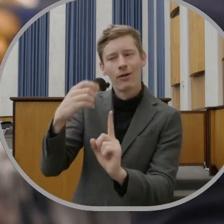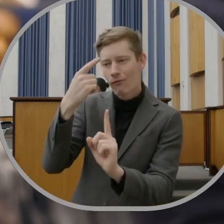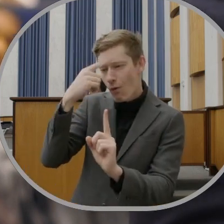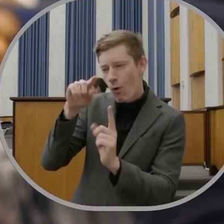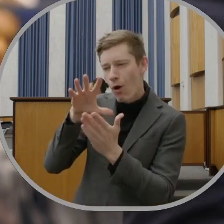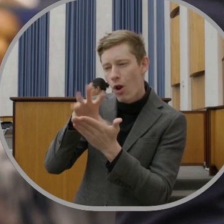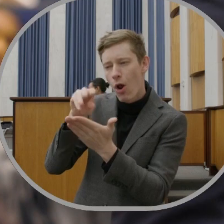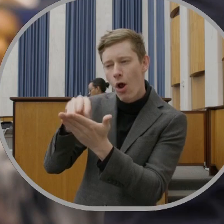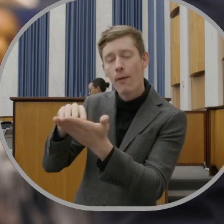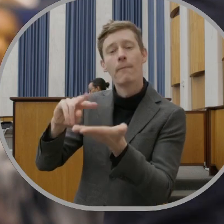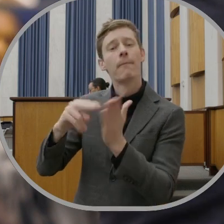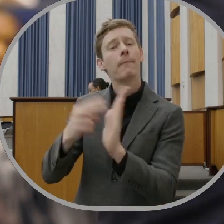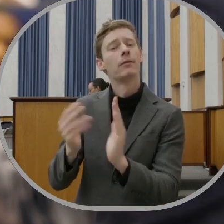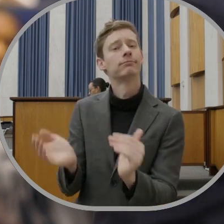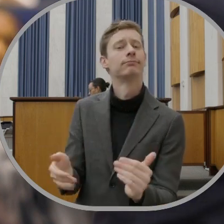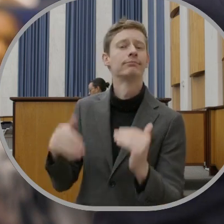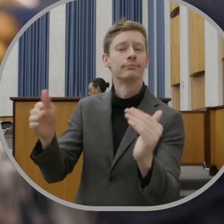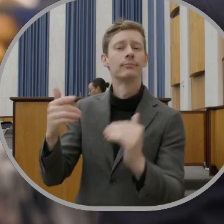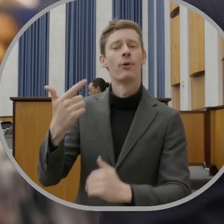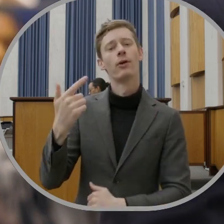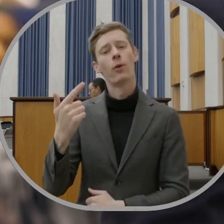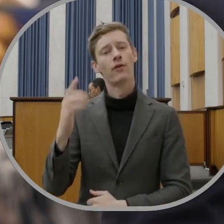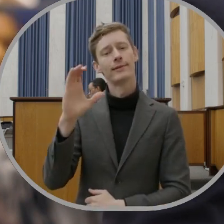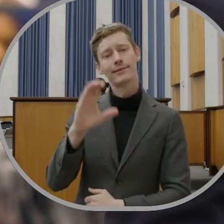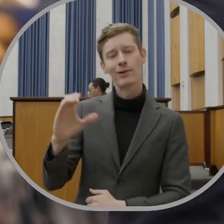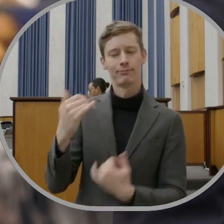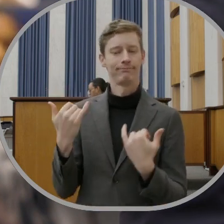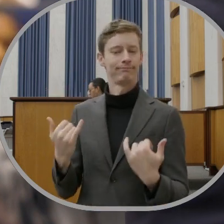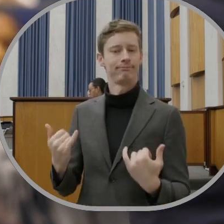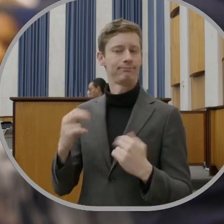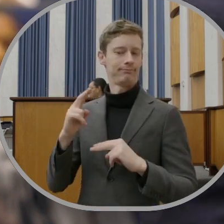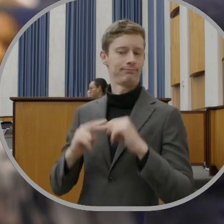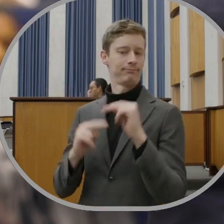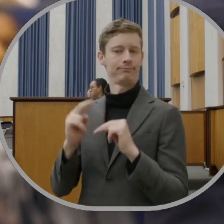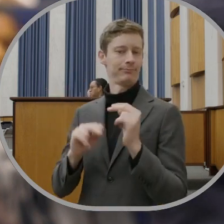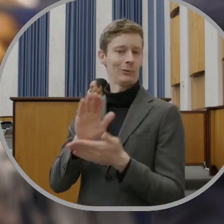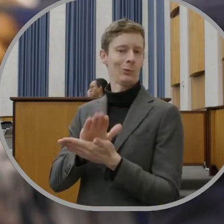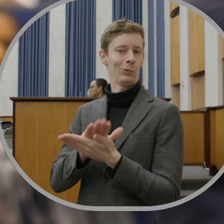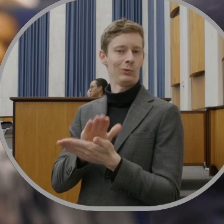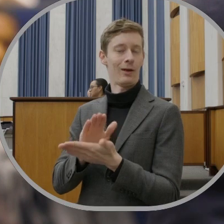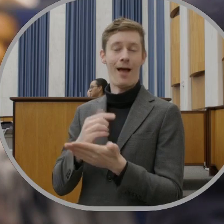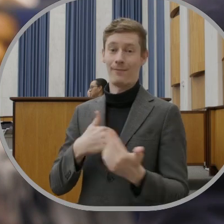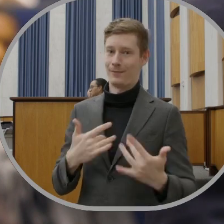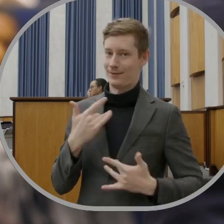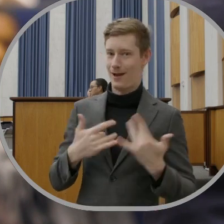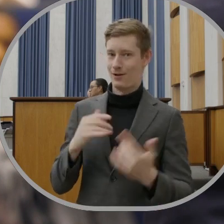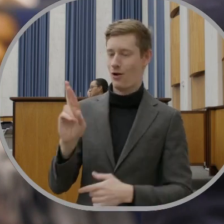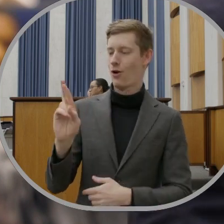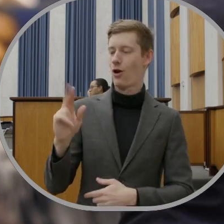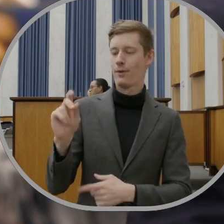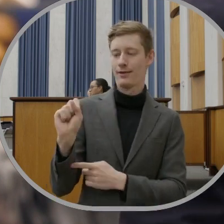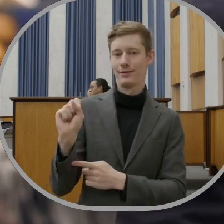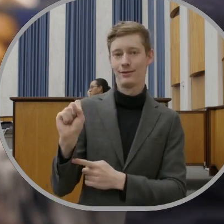need updated 21st century facilities. I'm excited that the RPS School Board